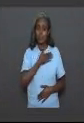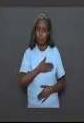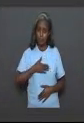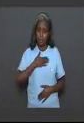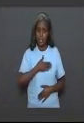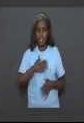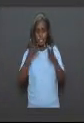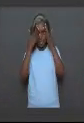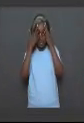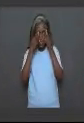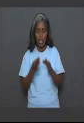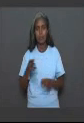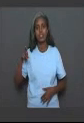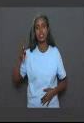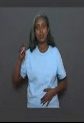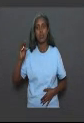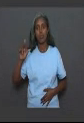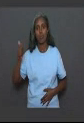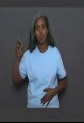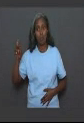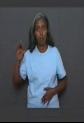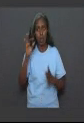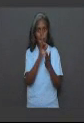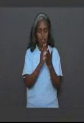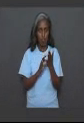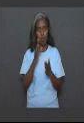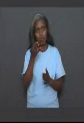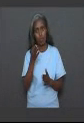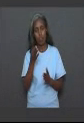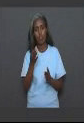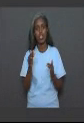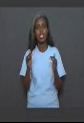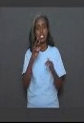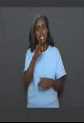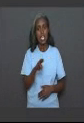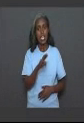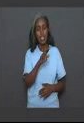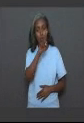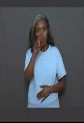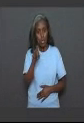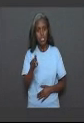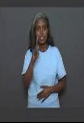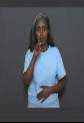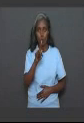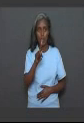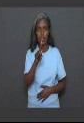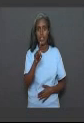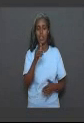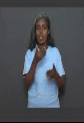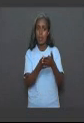Please determine the polar form of the equation